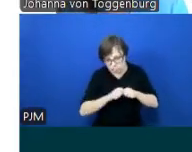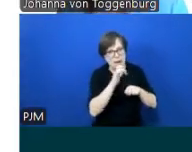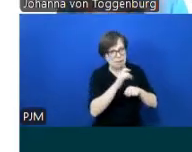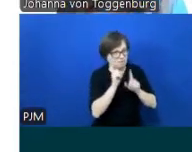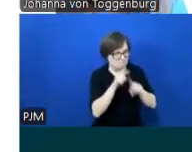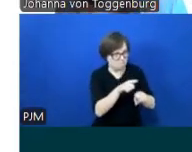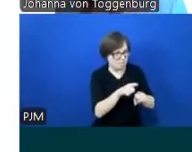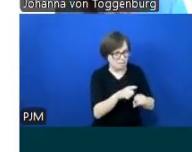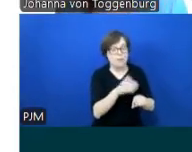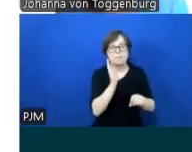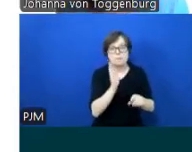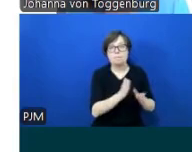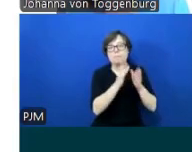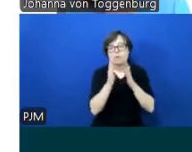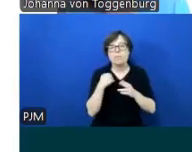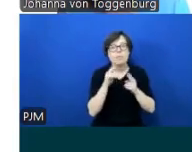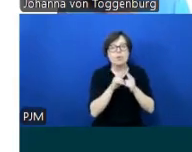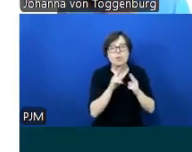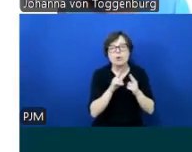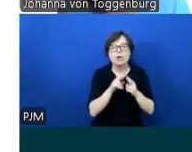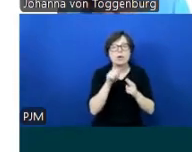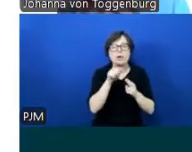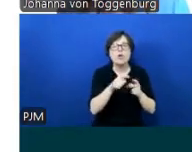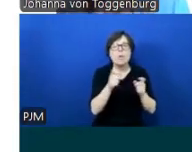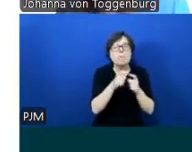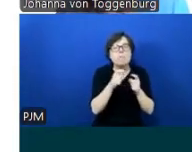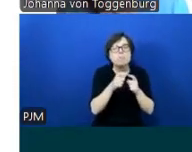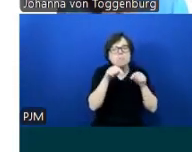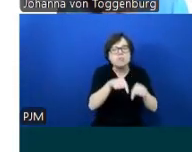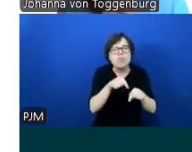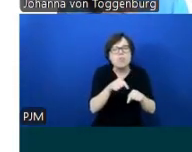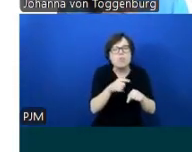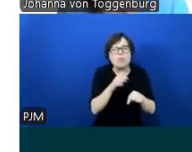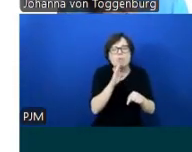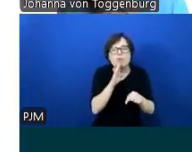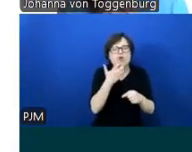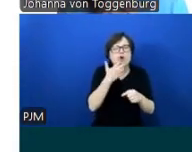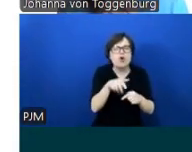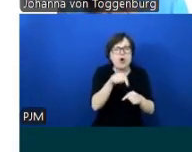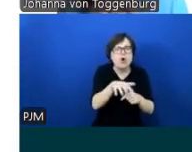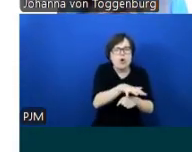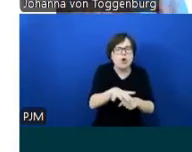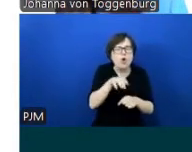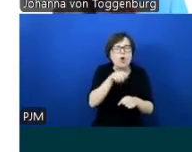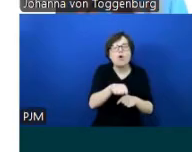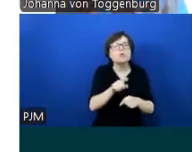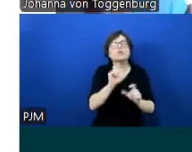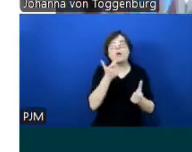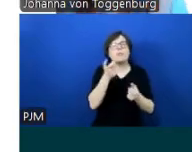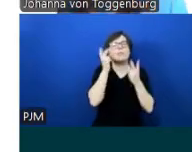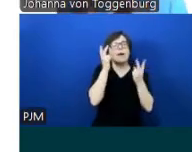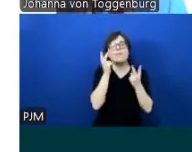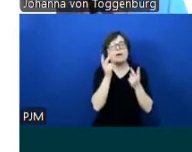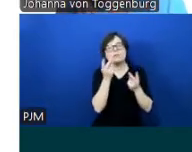hotspots, because of course, you know, you might suggest some measures, but you have to check if these